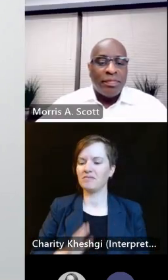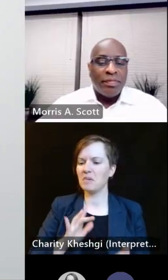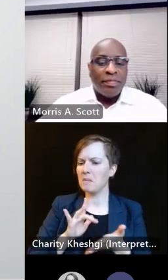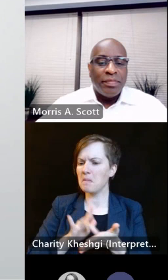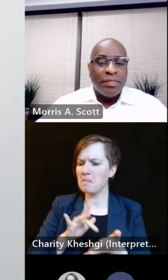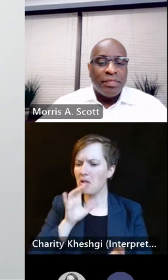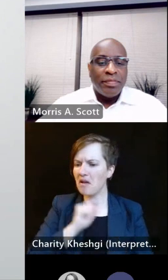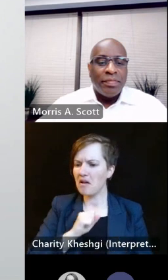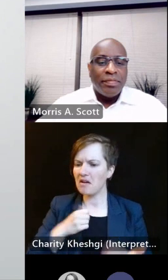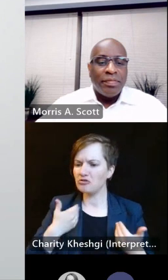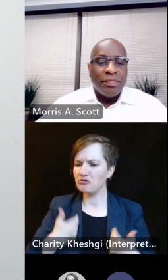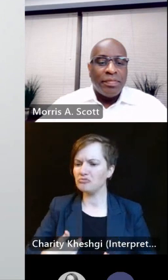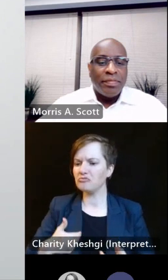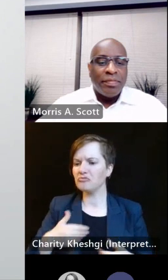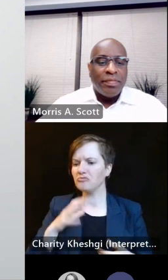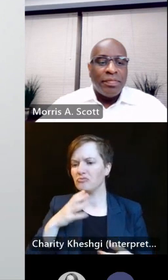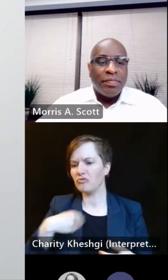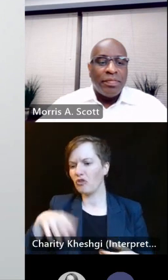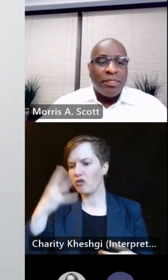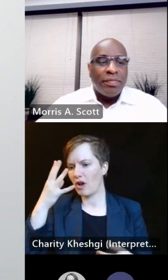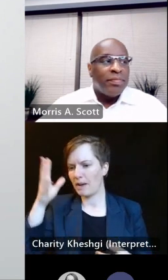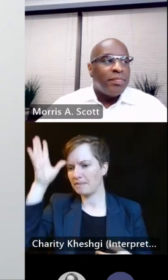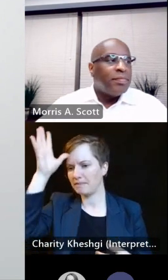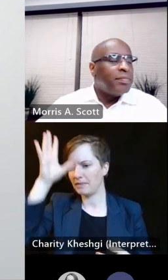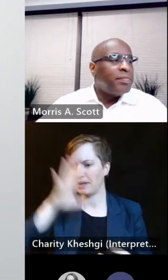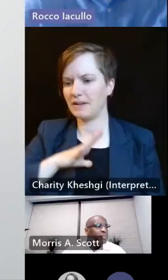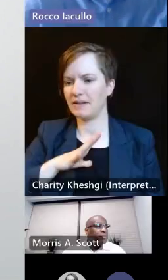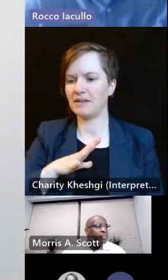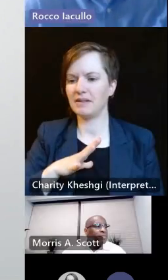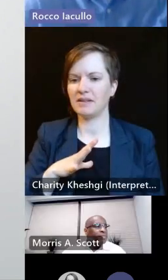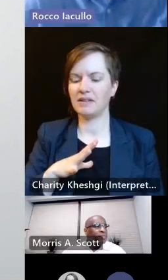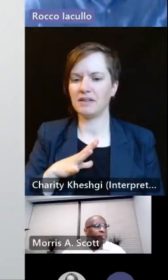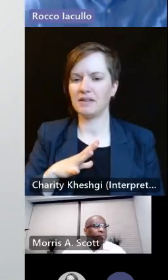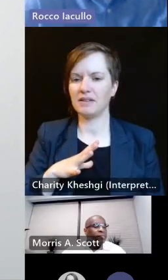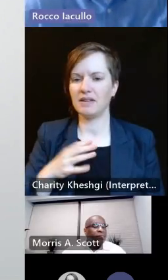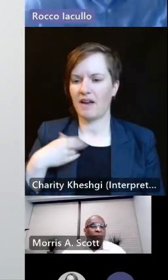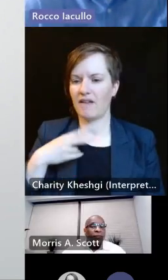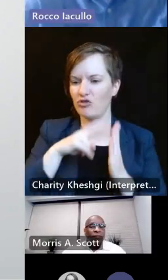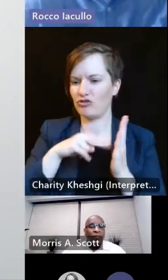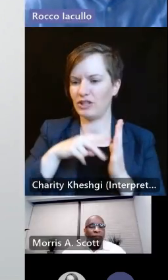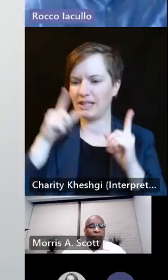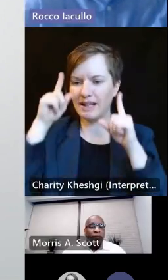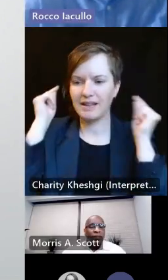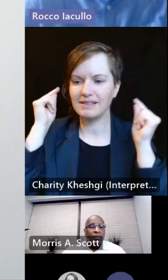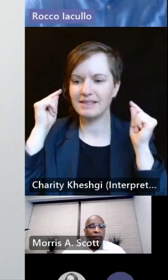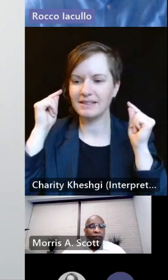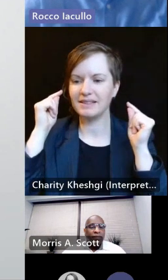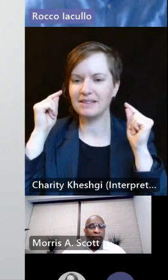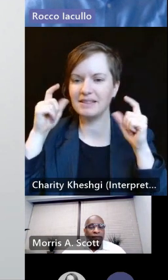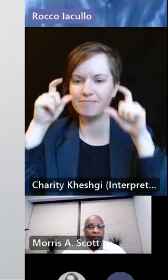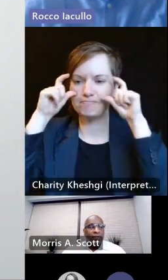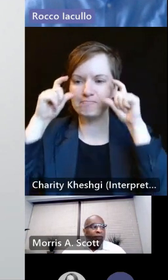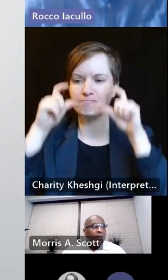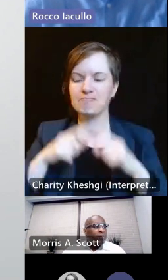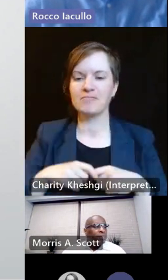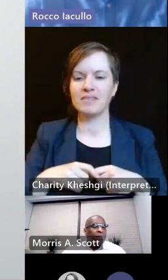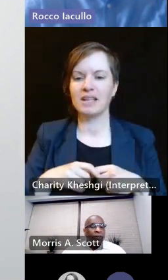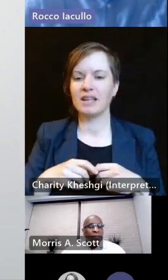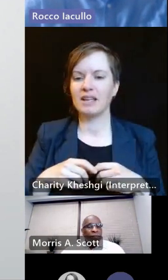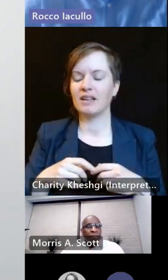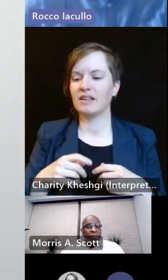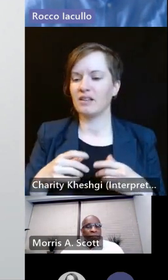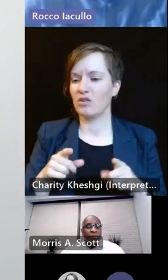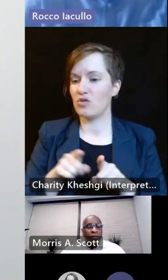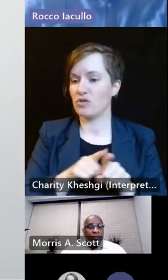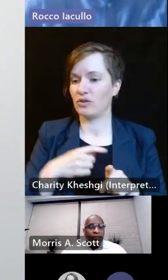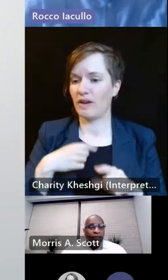middle-aged white man who is wearing reading glasses today. I do have a